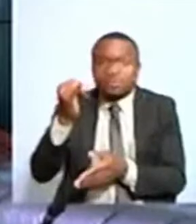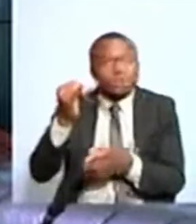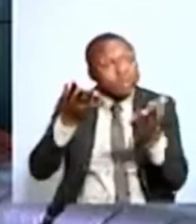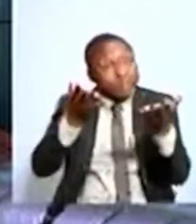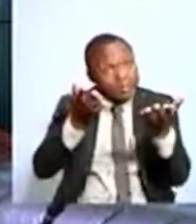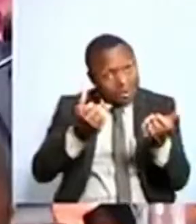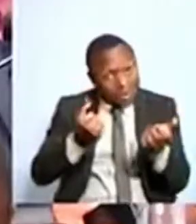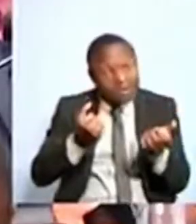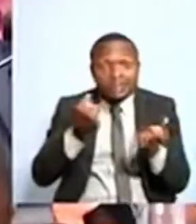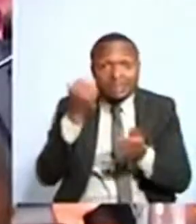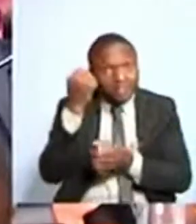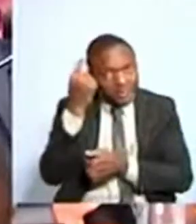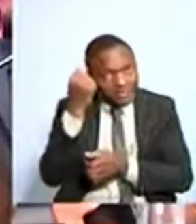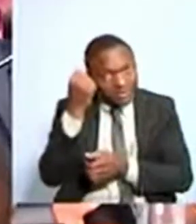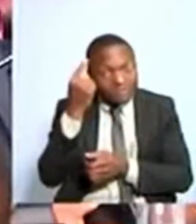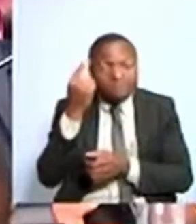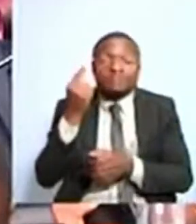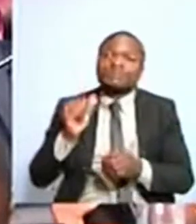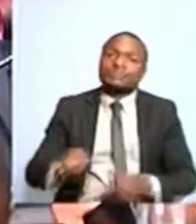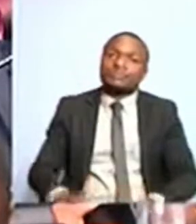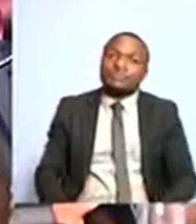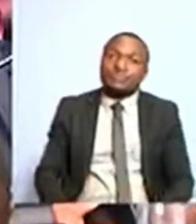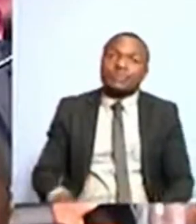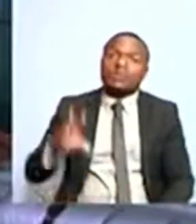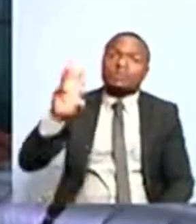like to understand, based on